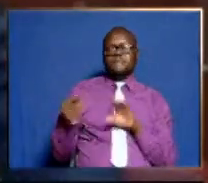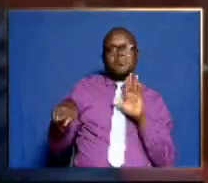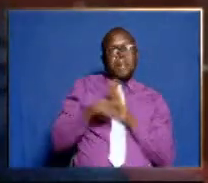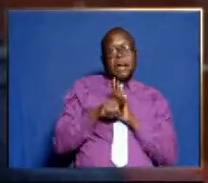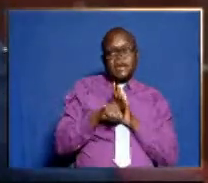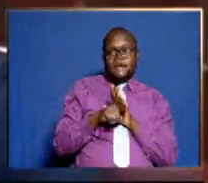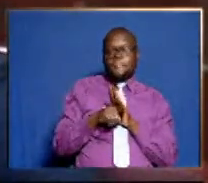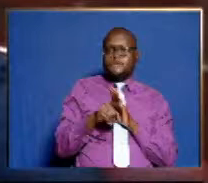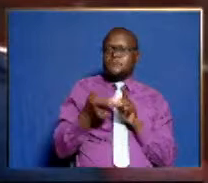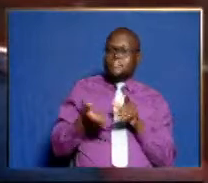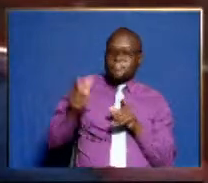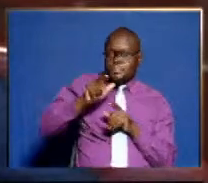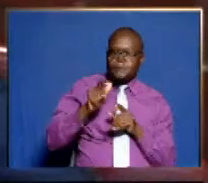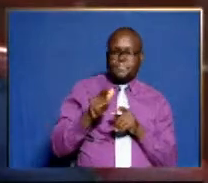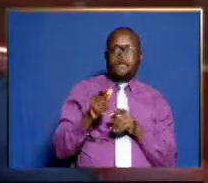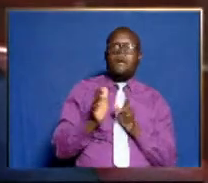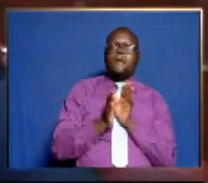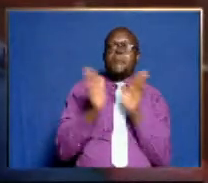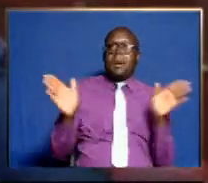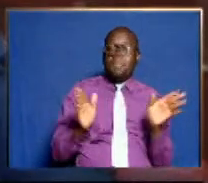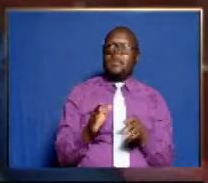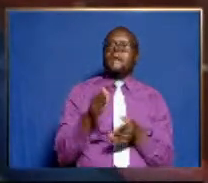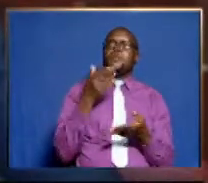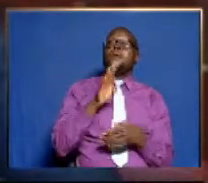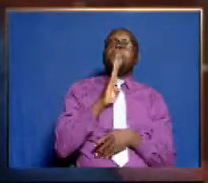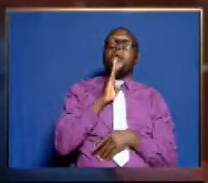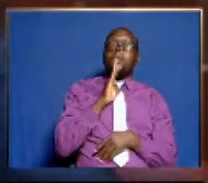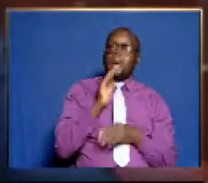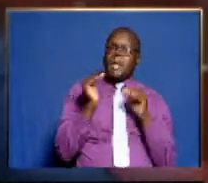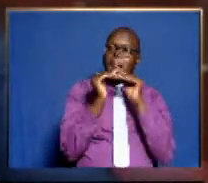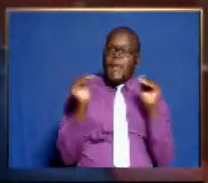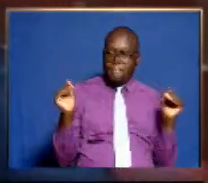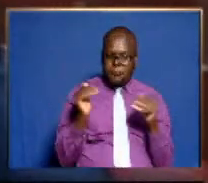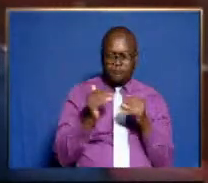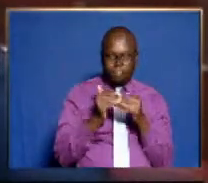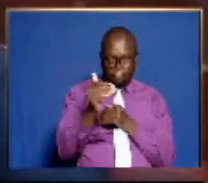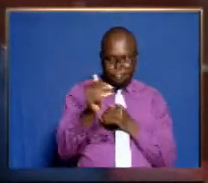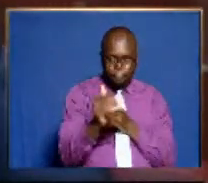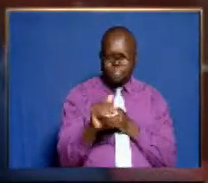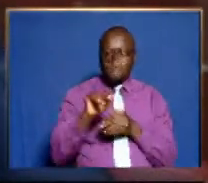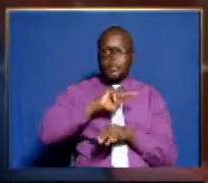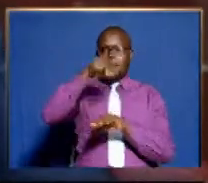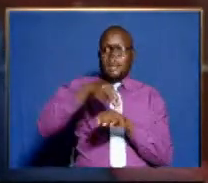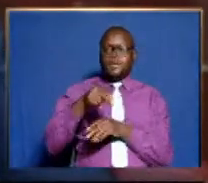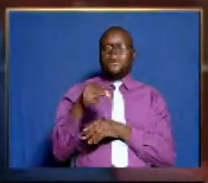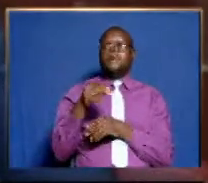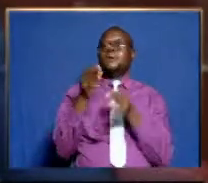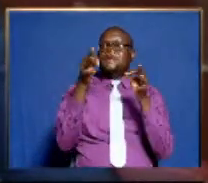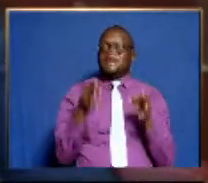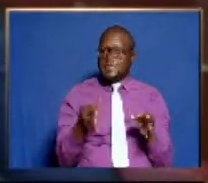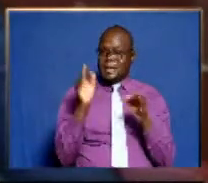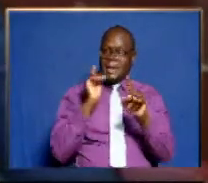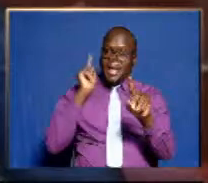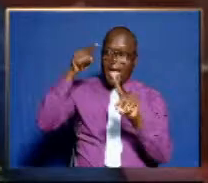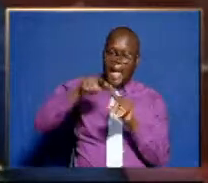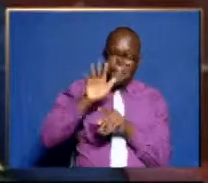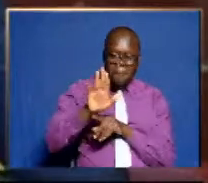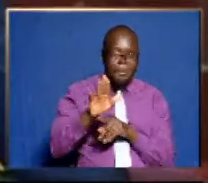increase of the public debt levels. Honorable Speaker, going forward, the National Treasury projections